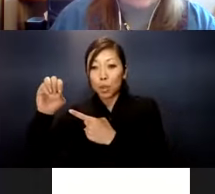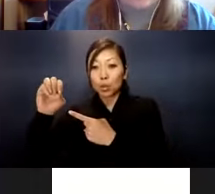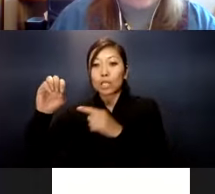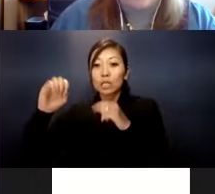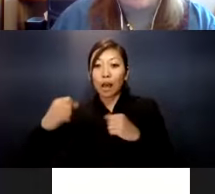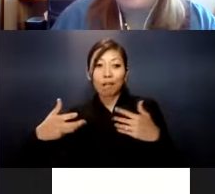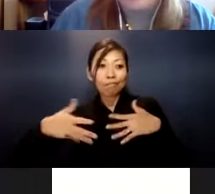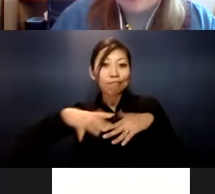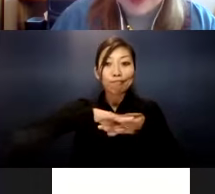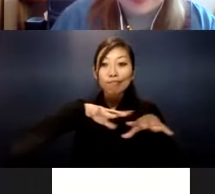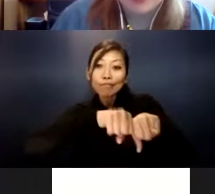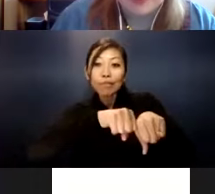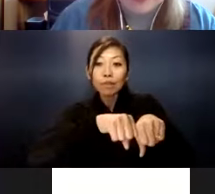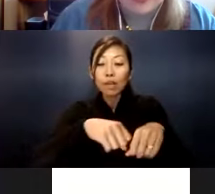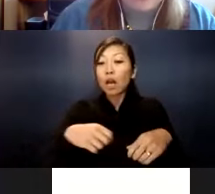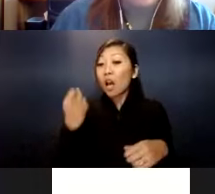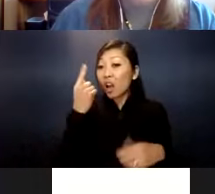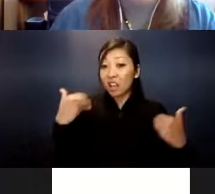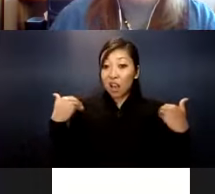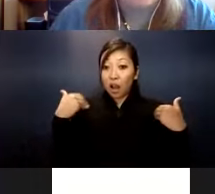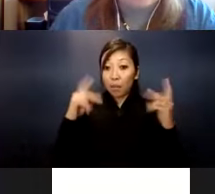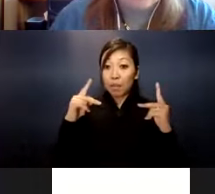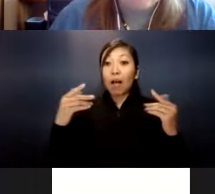people need to know that they still have a right to privacy.